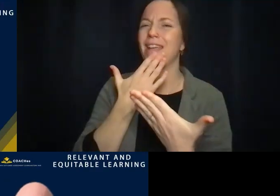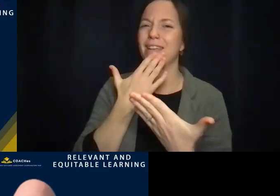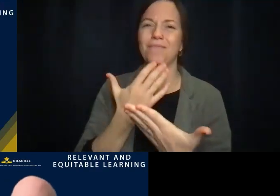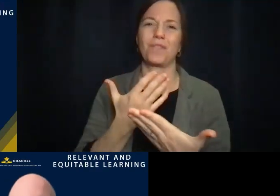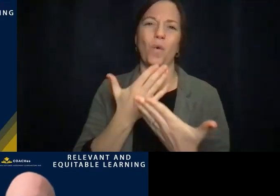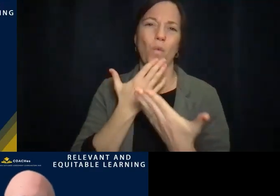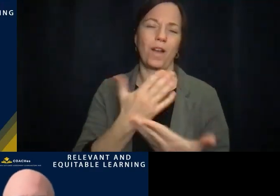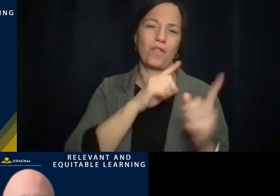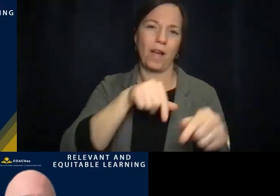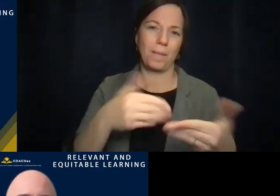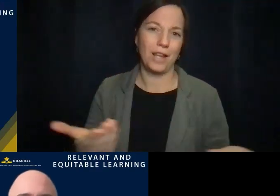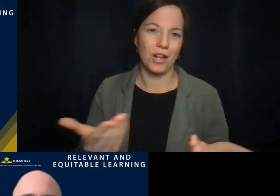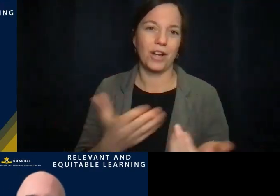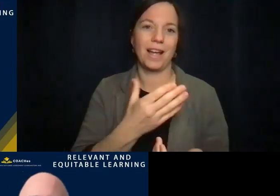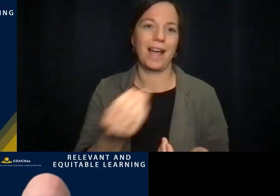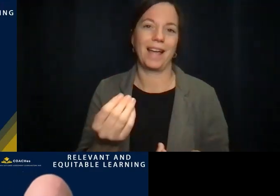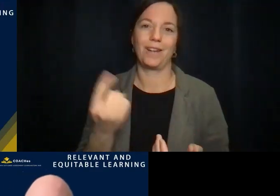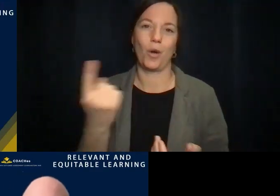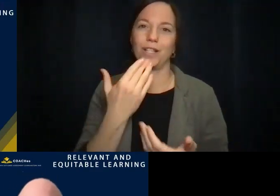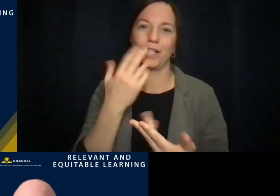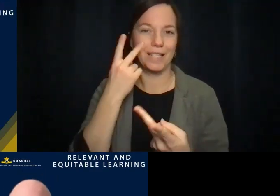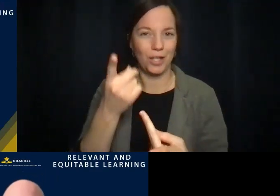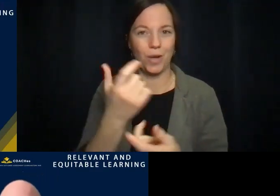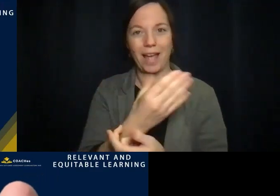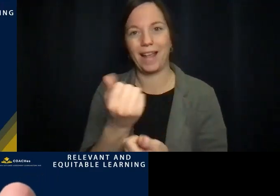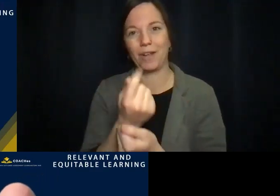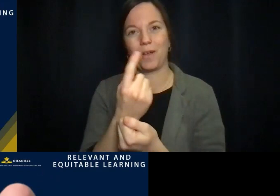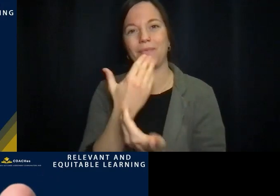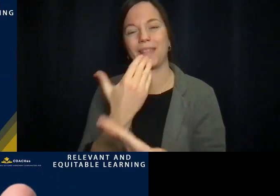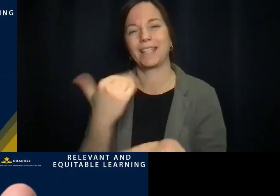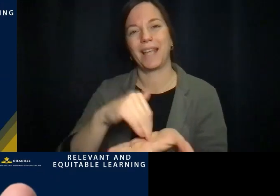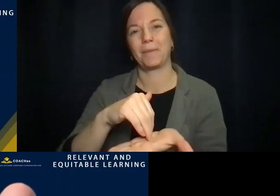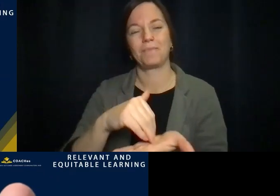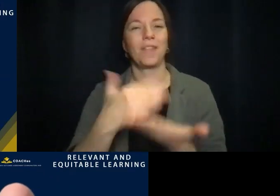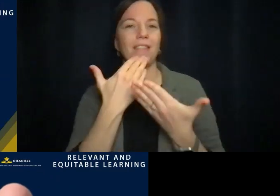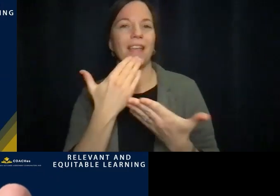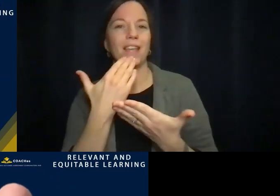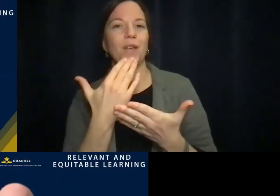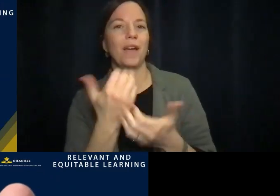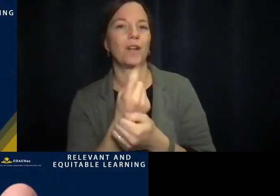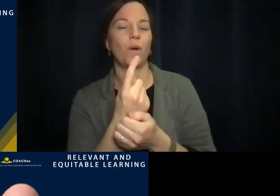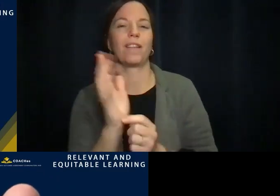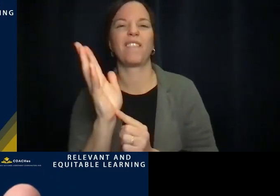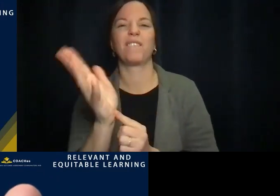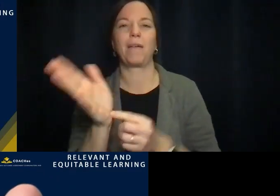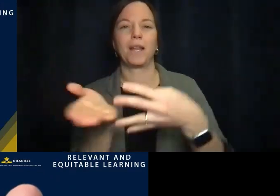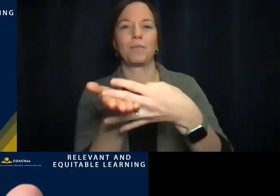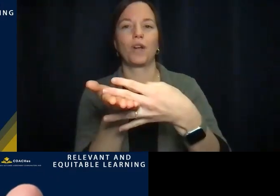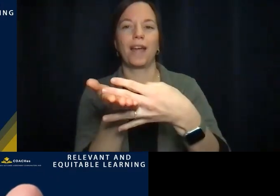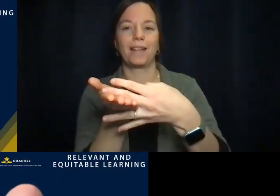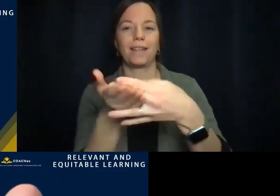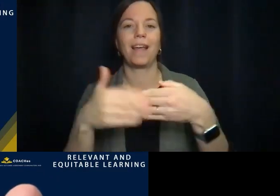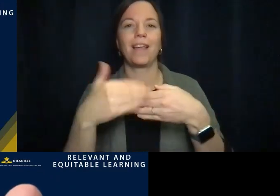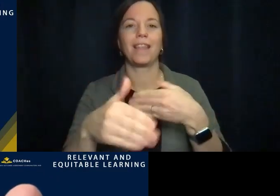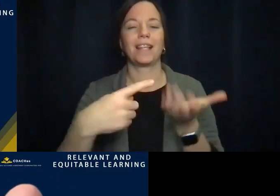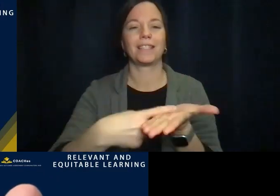here, and always good seeing you and seeing everybody. Thanks again. Thank you so much, everyone. We'll take a 5-minute break. The next talk